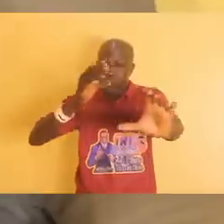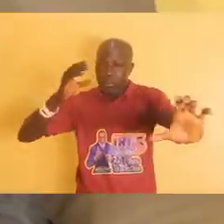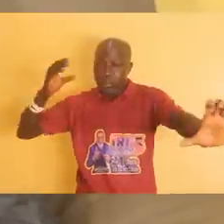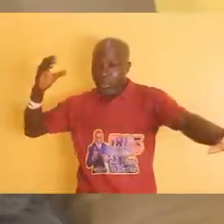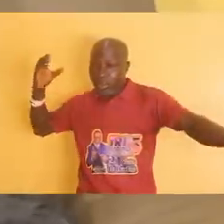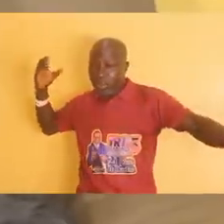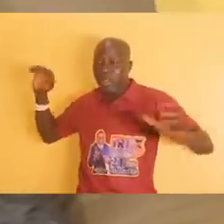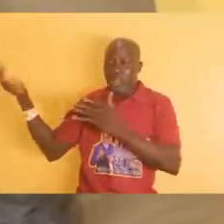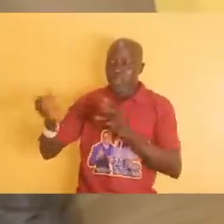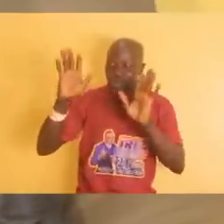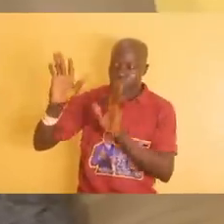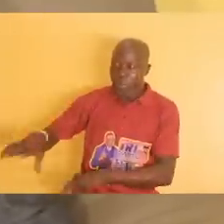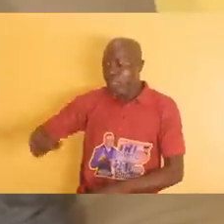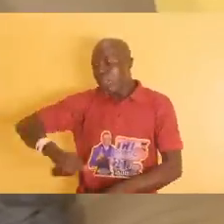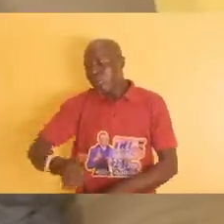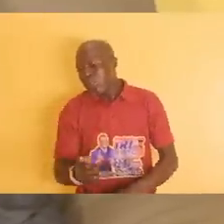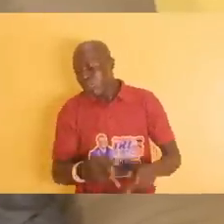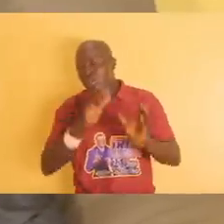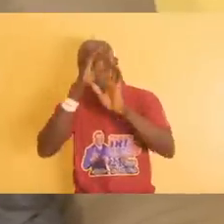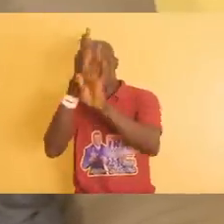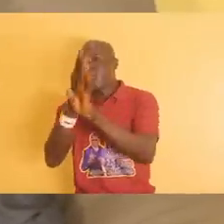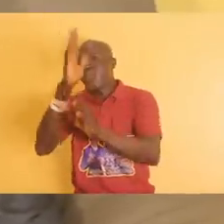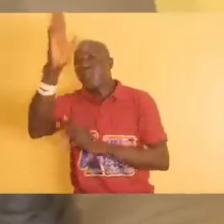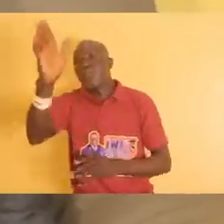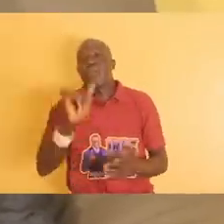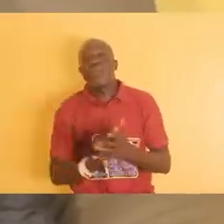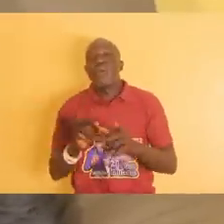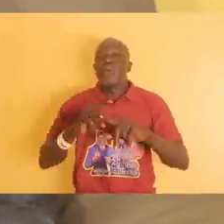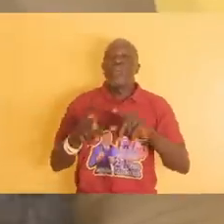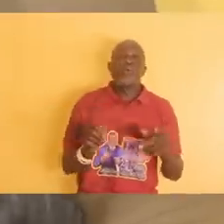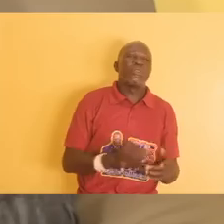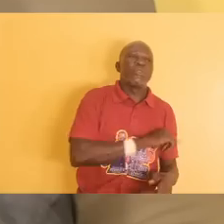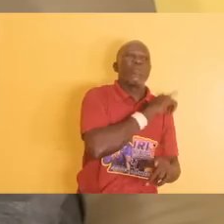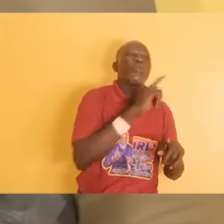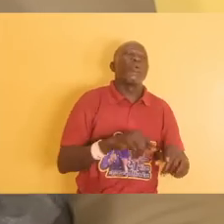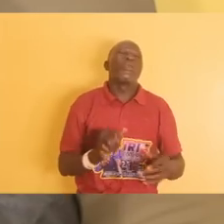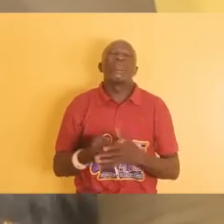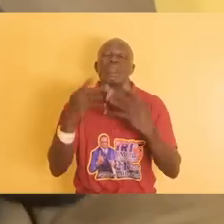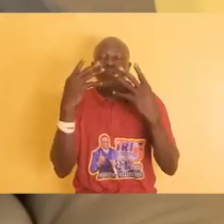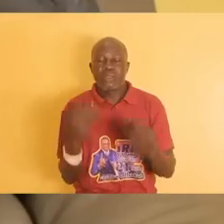trailers that they will. They will upload some and others. He